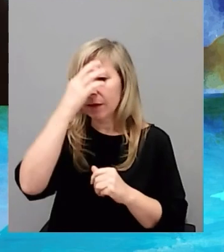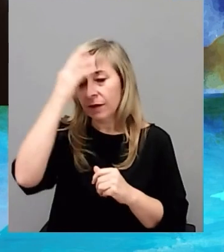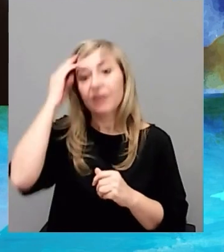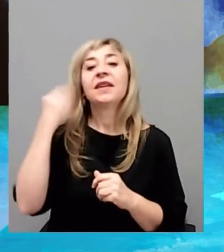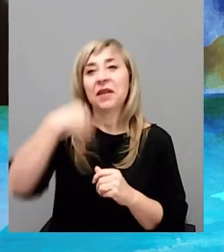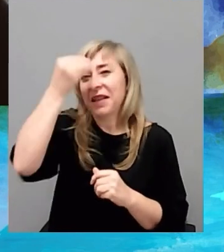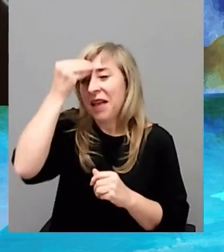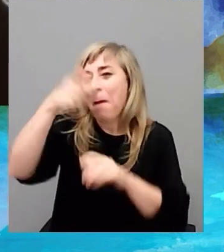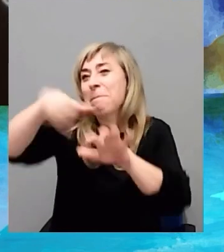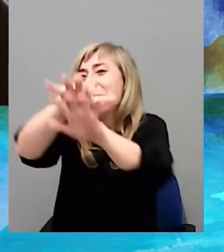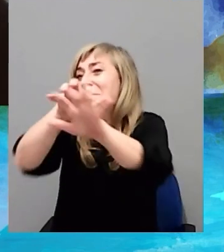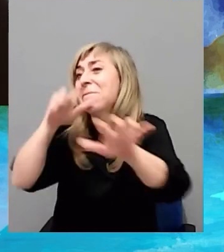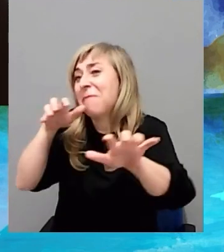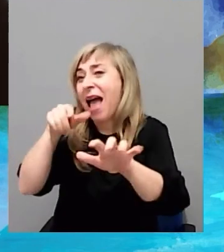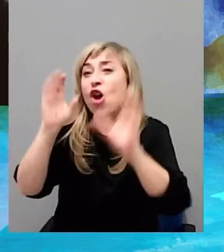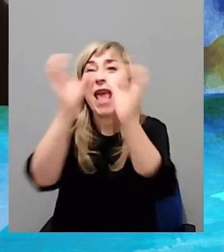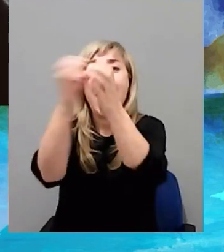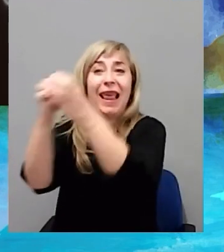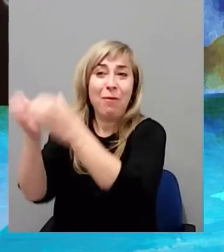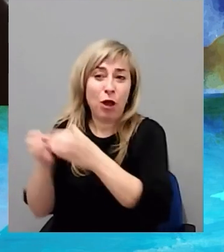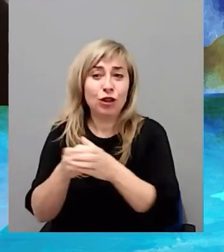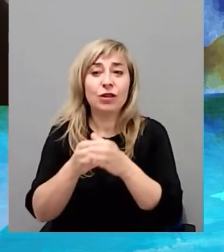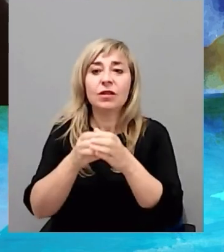multifaceted focus on urban planning.